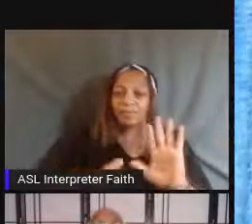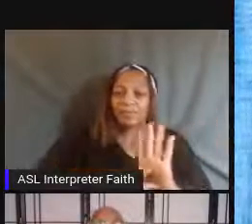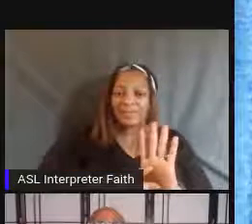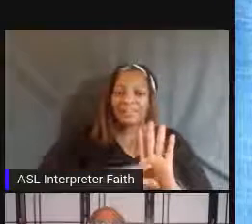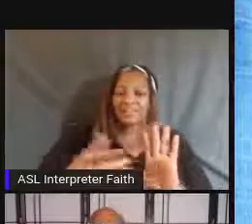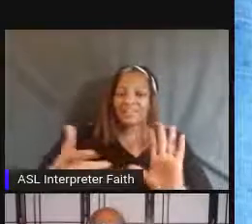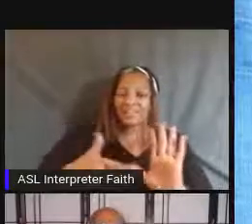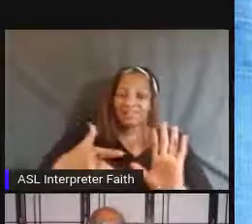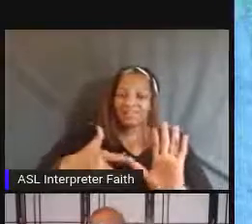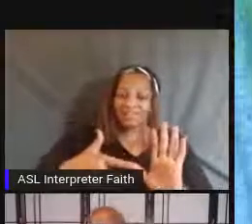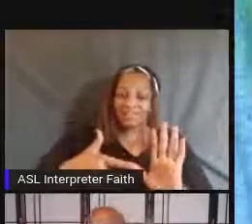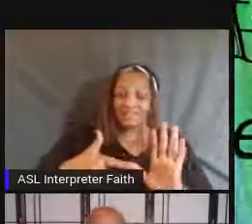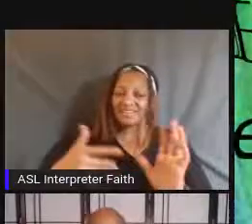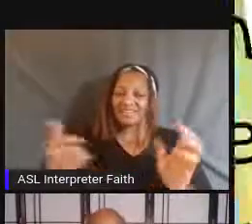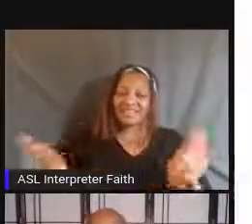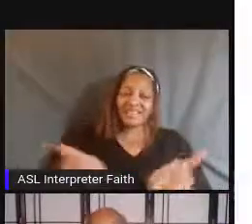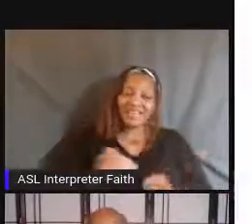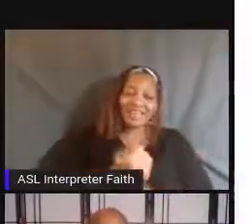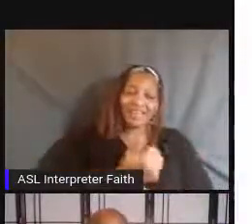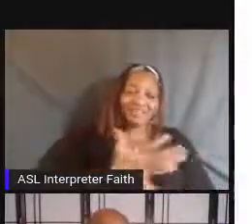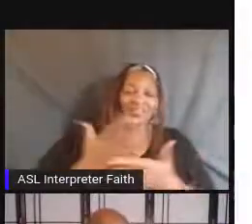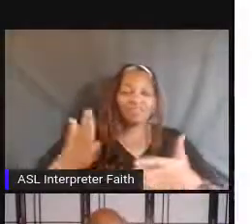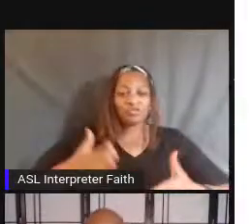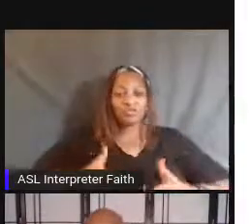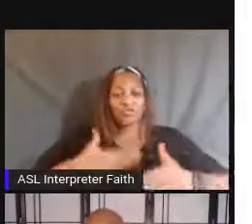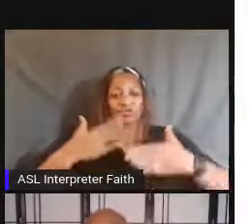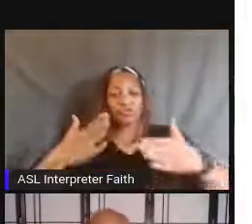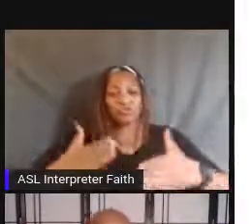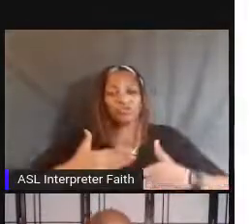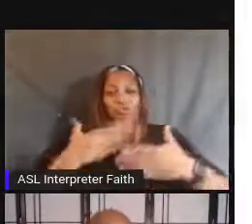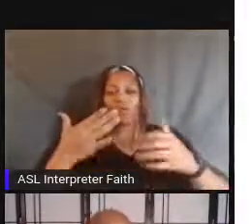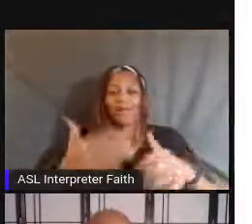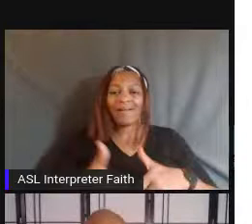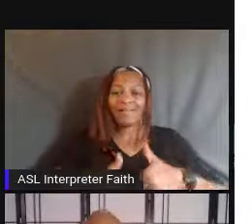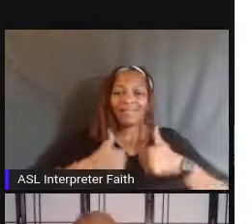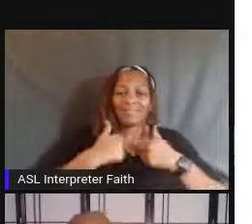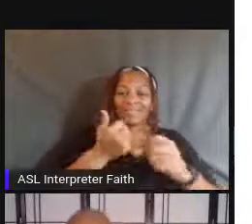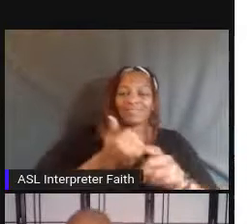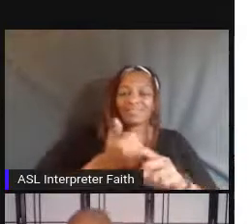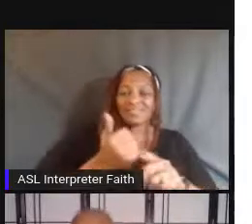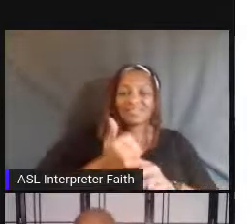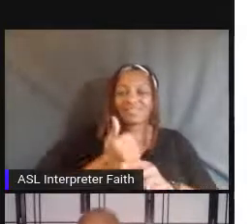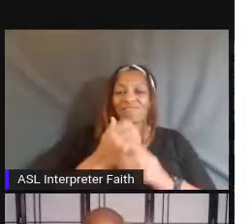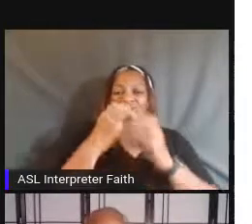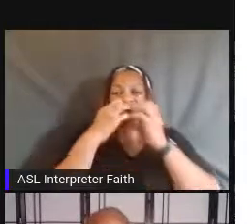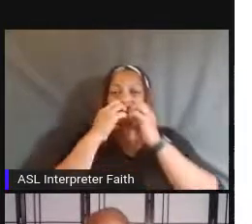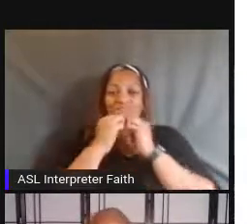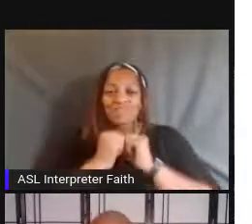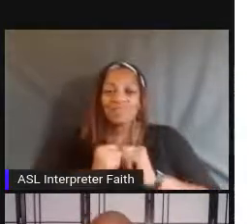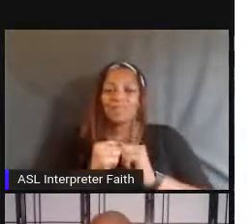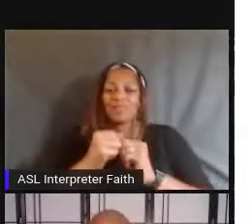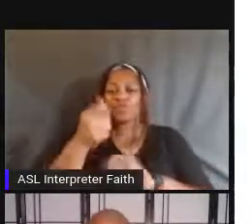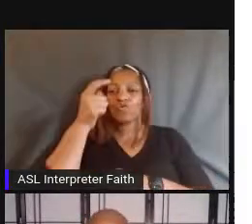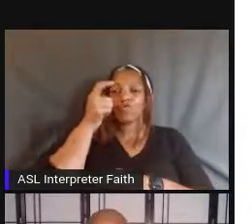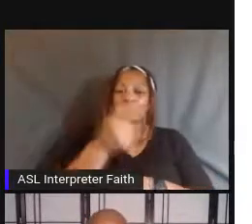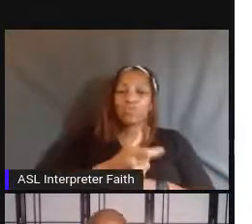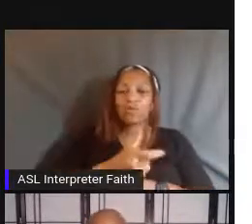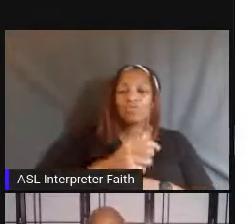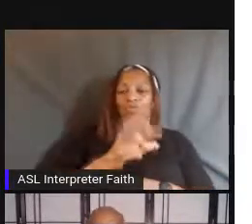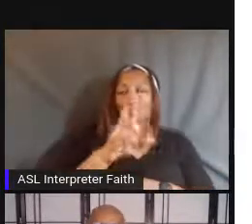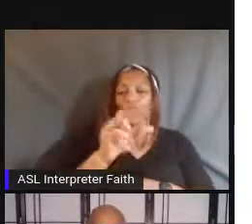feel the very vibration of joy and life itself as our beloved brother Robert